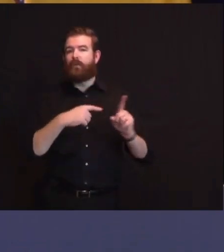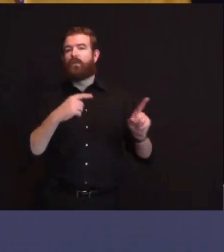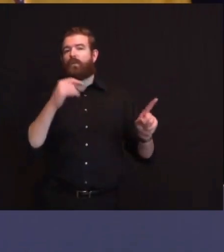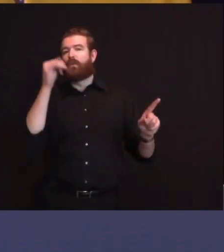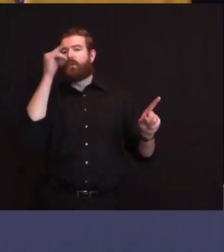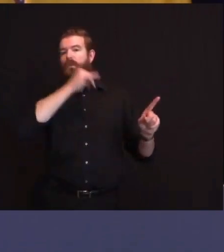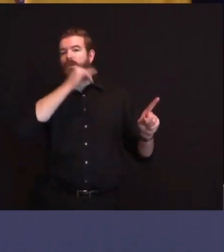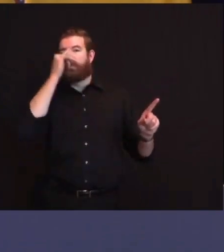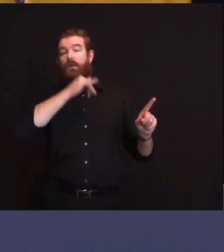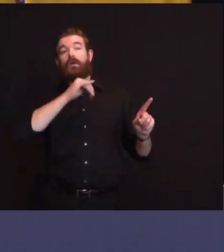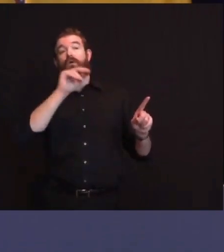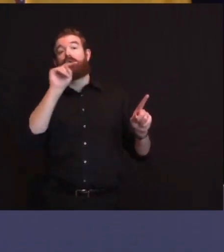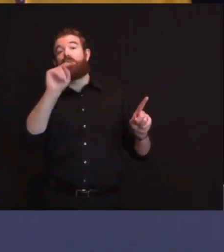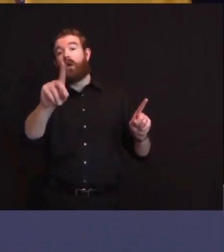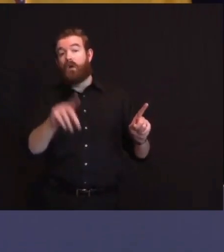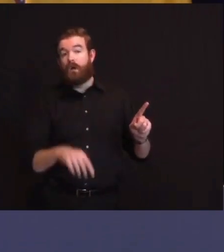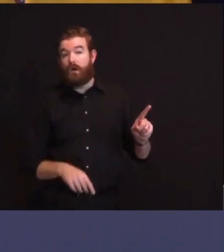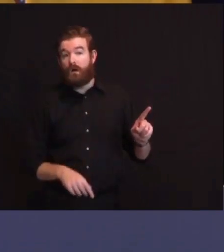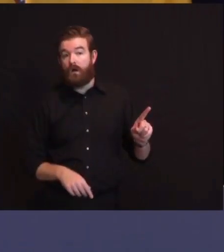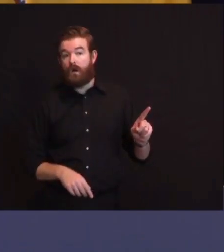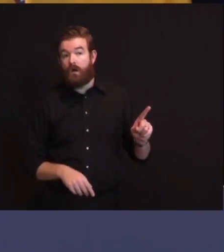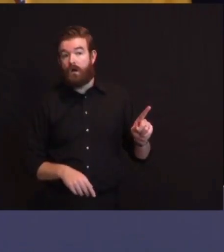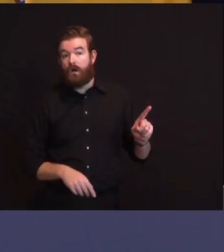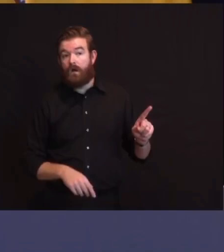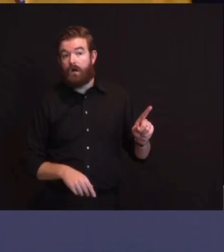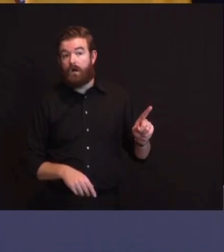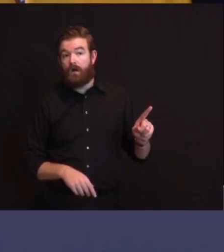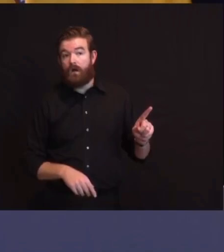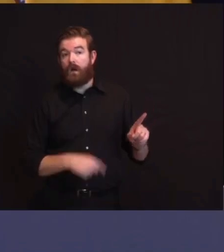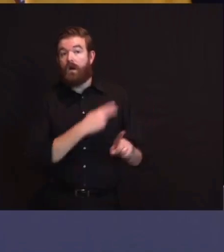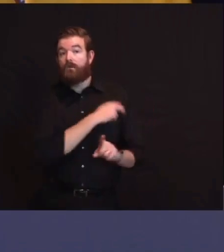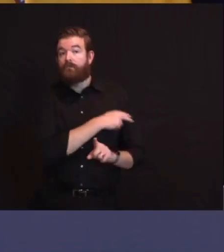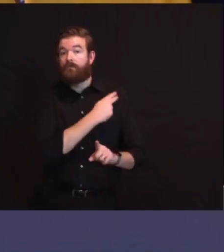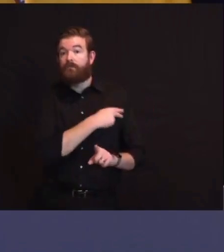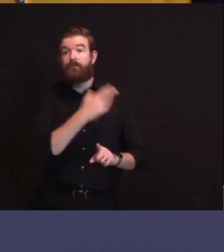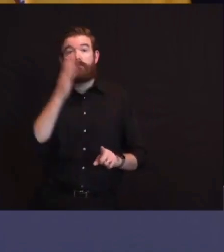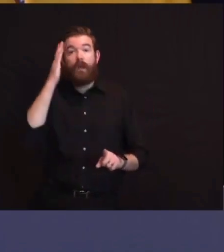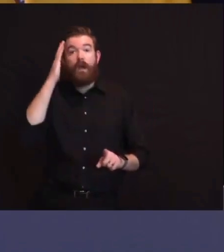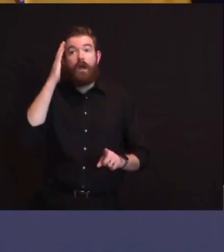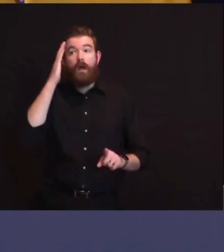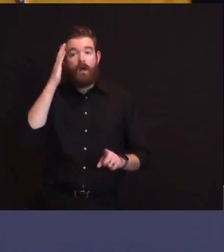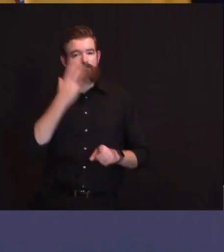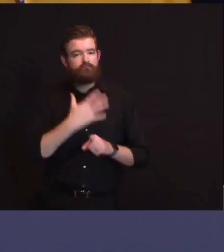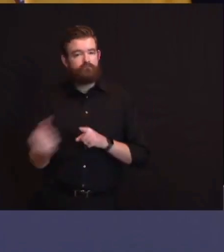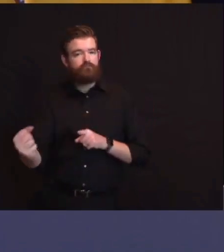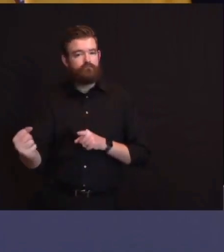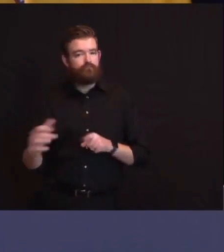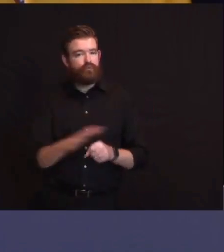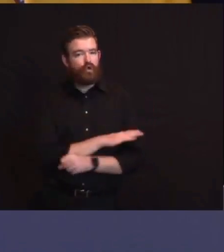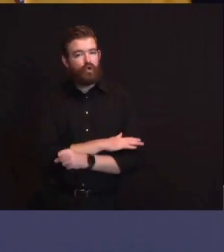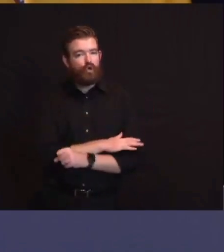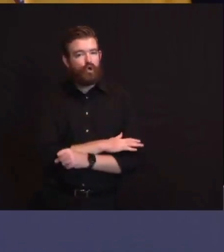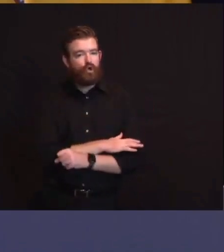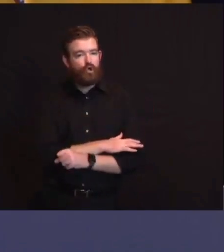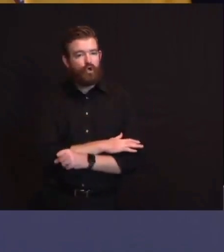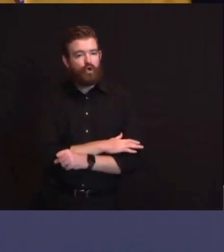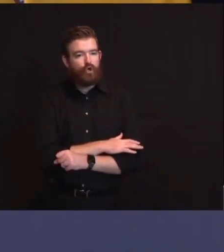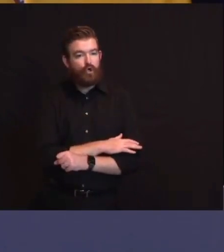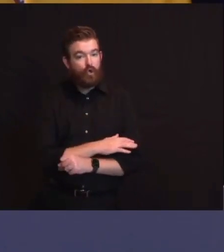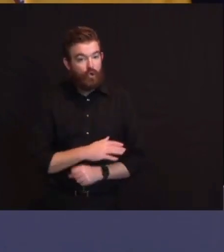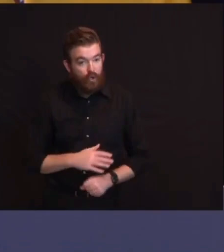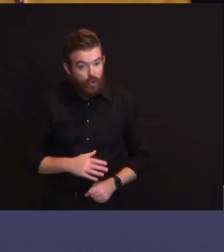day, they're out of beds. We pray for everybody in all those places. We entered into this, what feels like